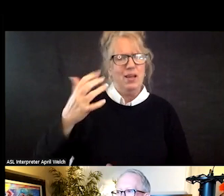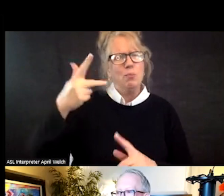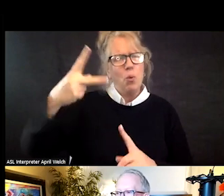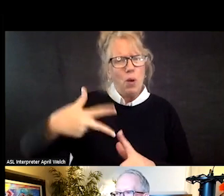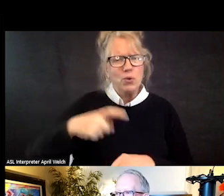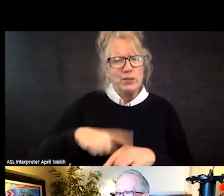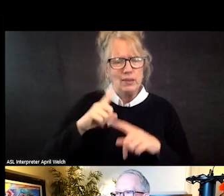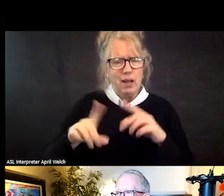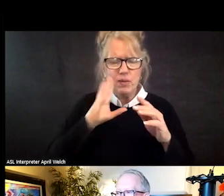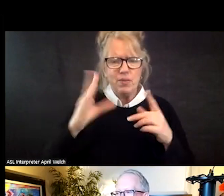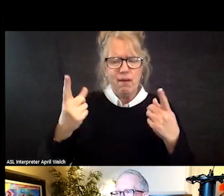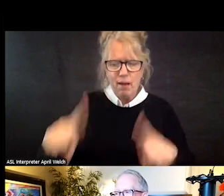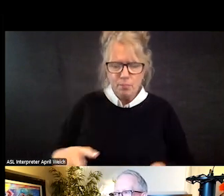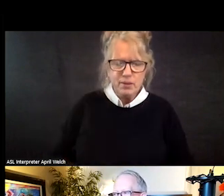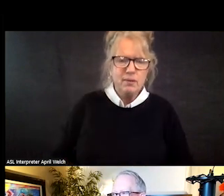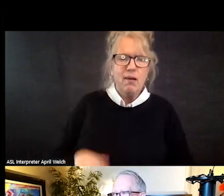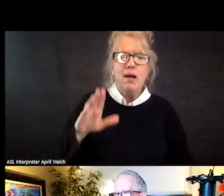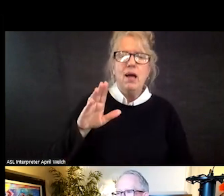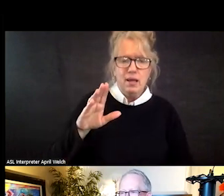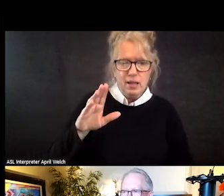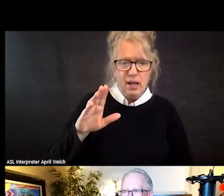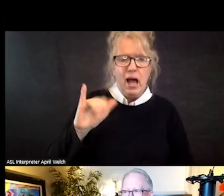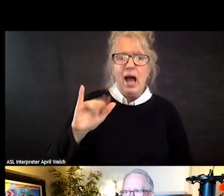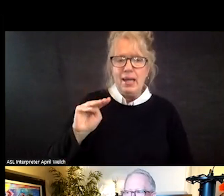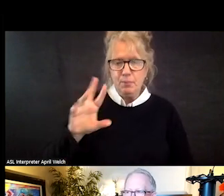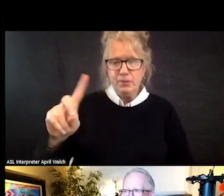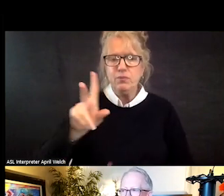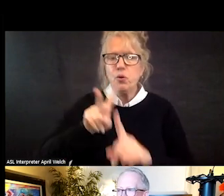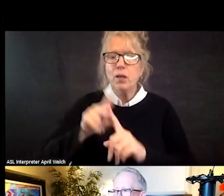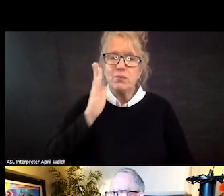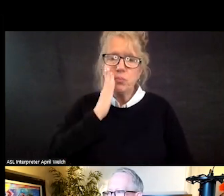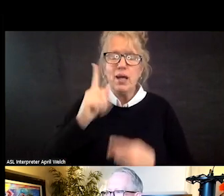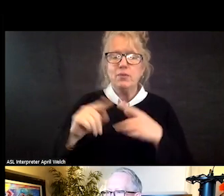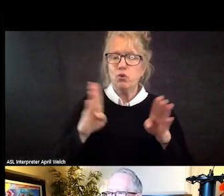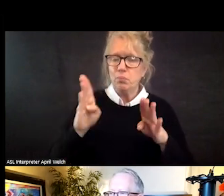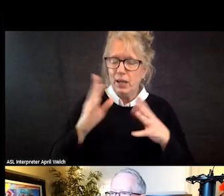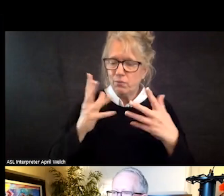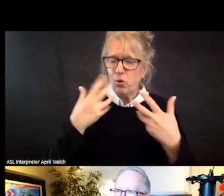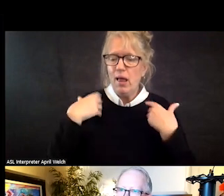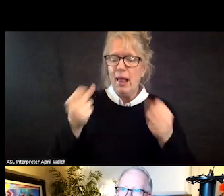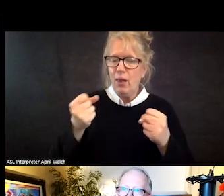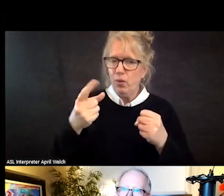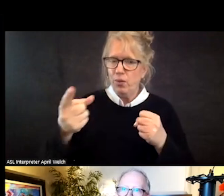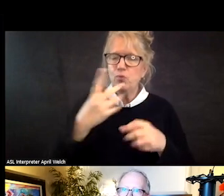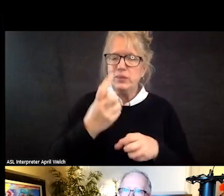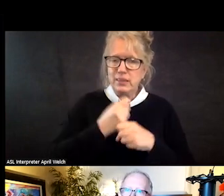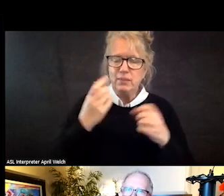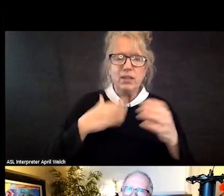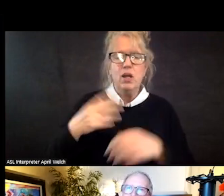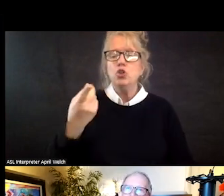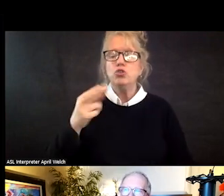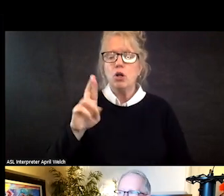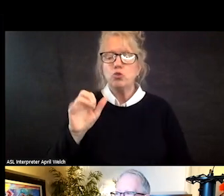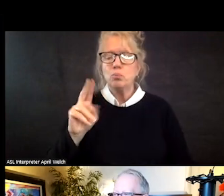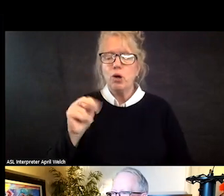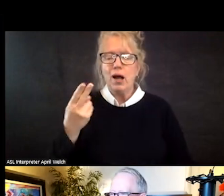now. IMD should apply to beds in an emergency behavioral health crisis receiving facility. Dr. Brian Hepburn will take